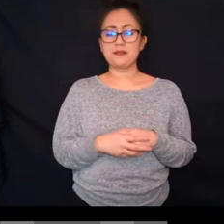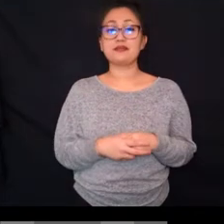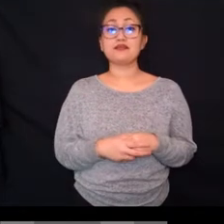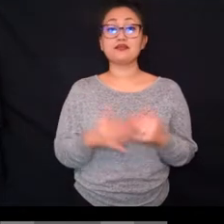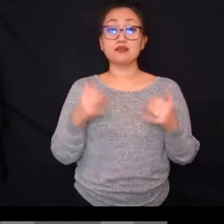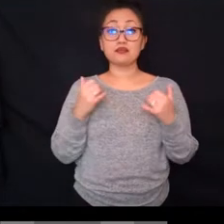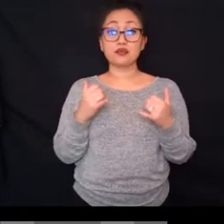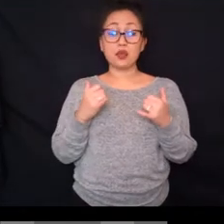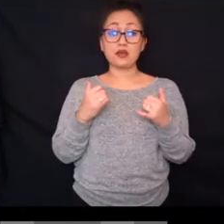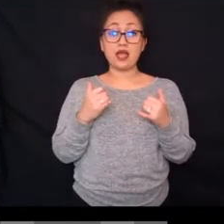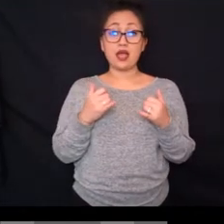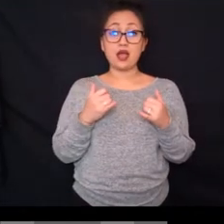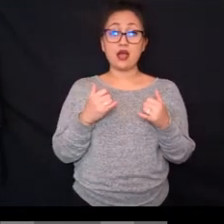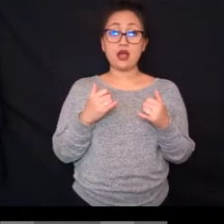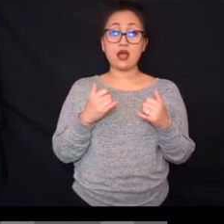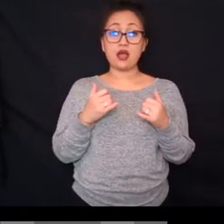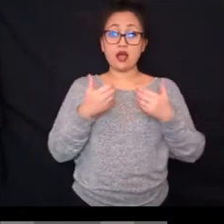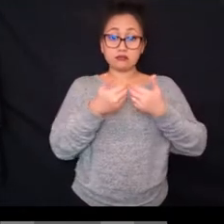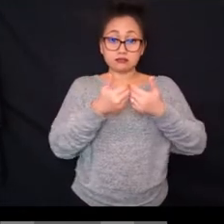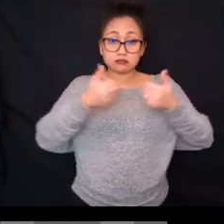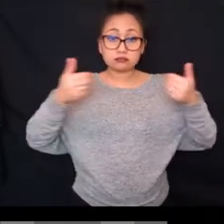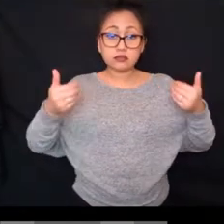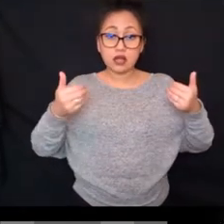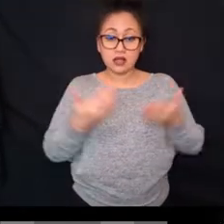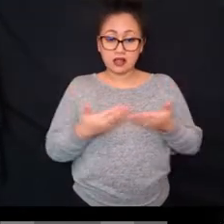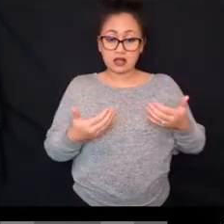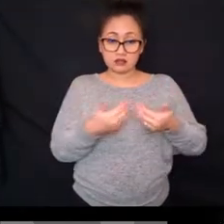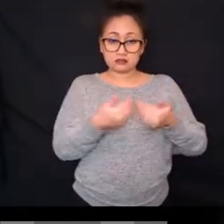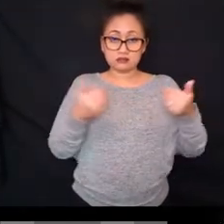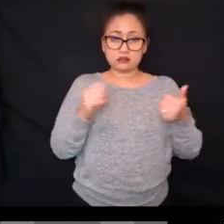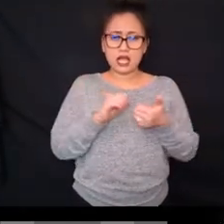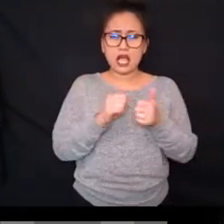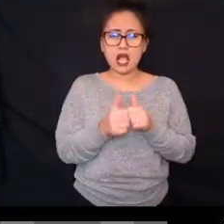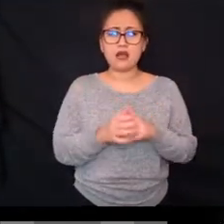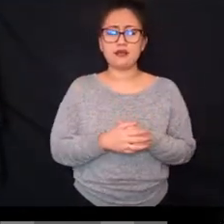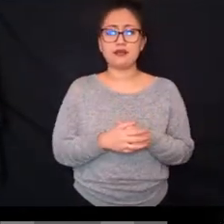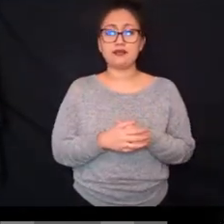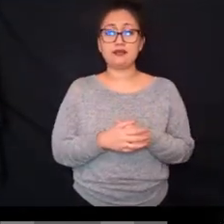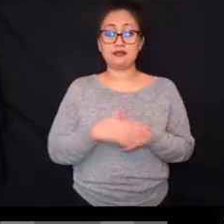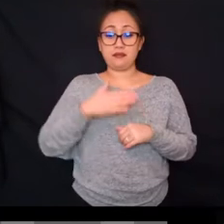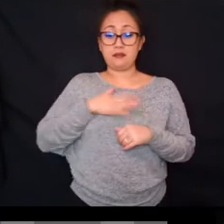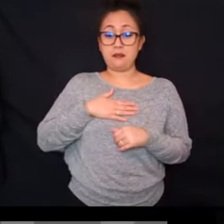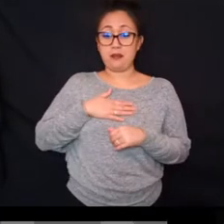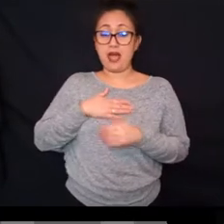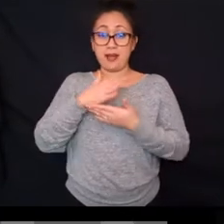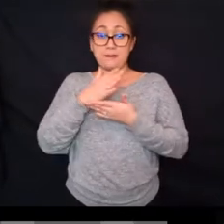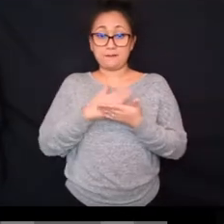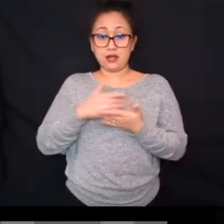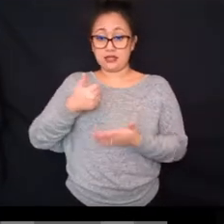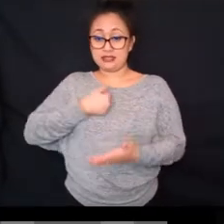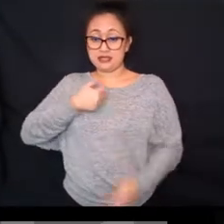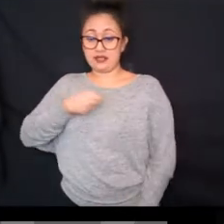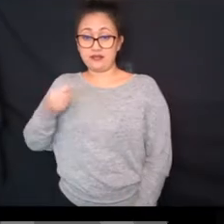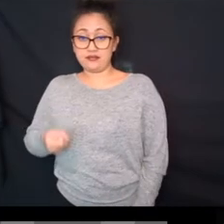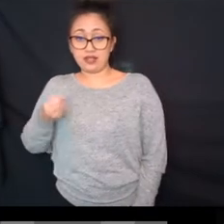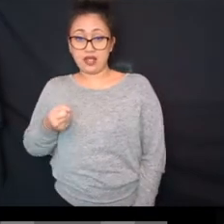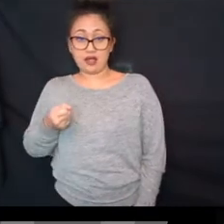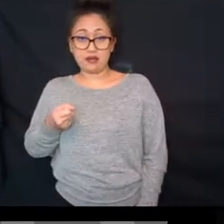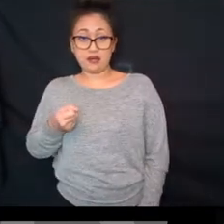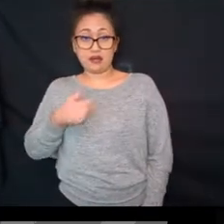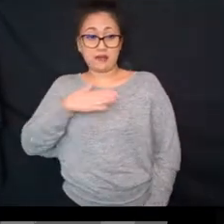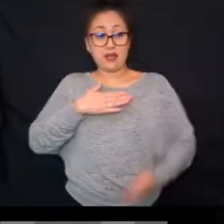can decompose my items and make my part that Miss Stafford carried and my part that my mother carried in